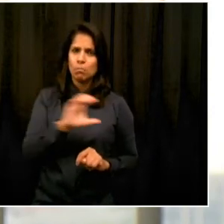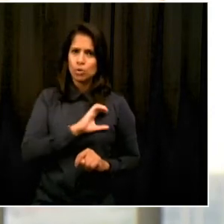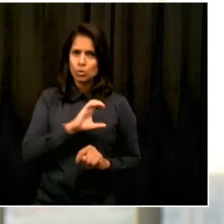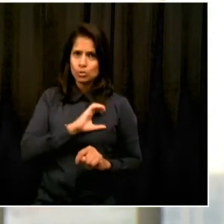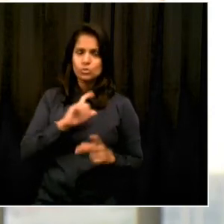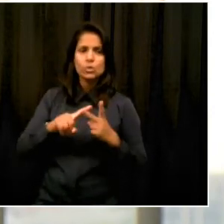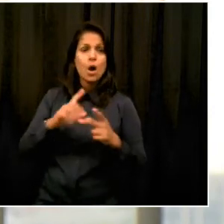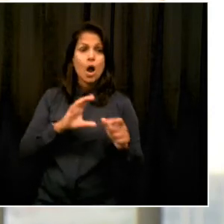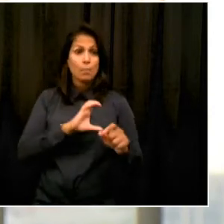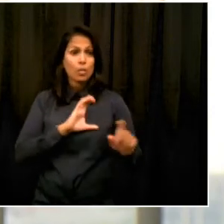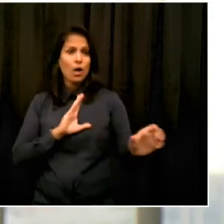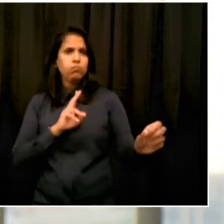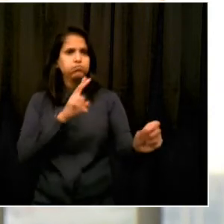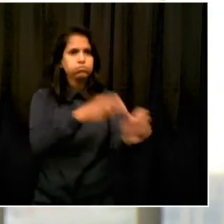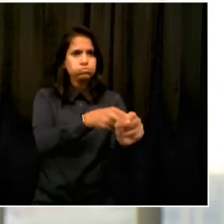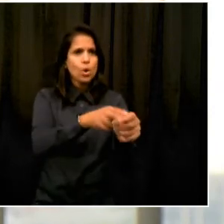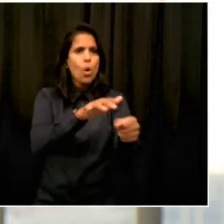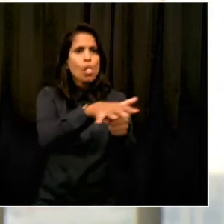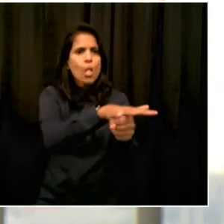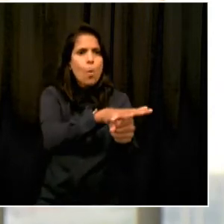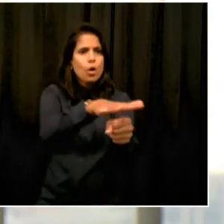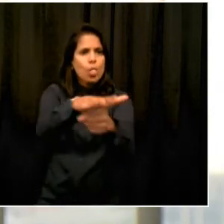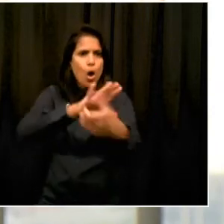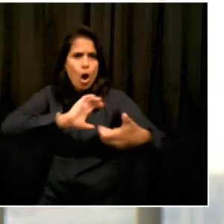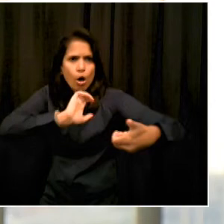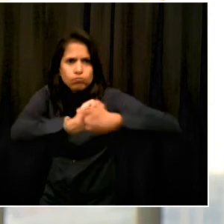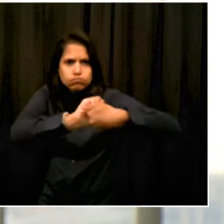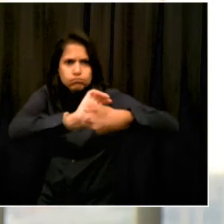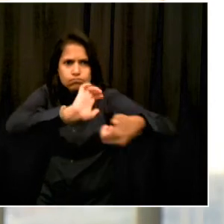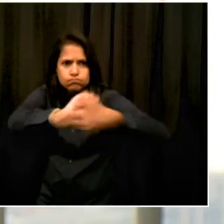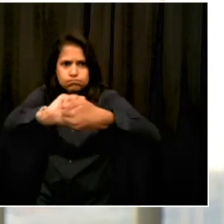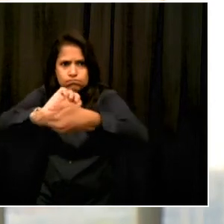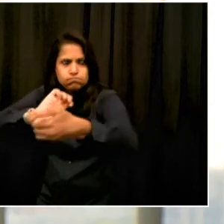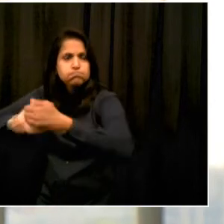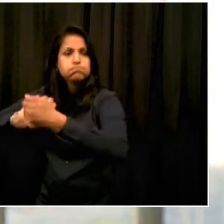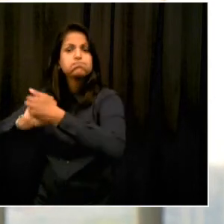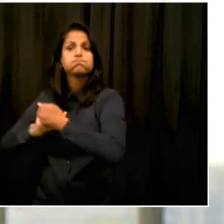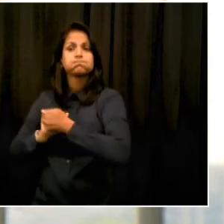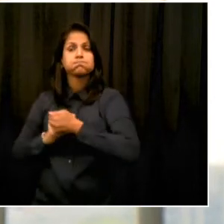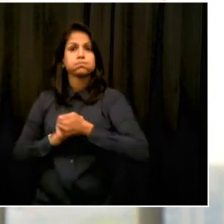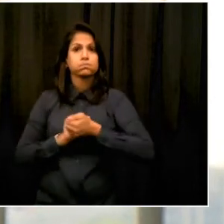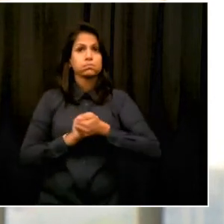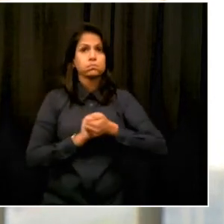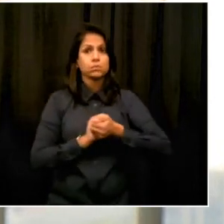bigger foundation. Over the next weeks, we're going to be putting forward a number of very specific plans.